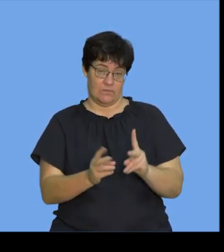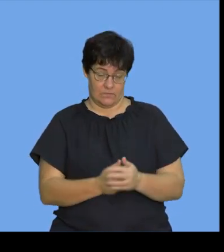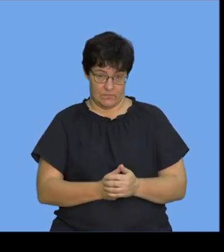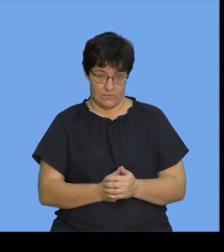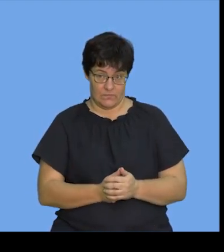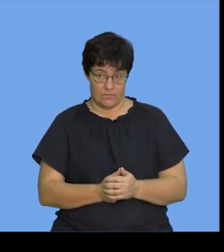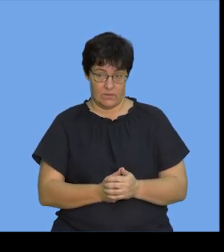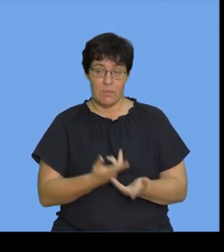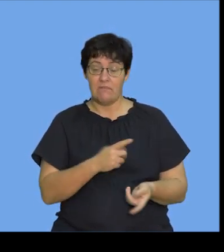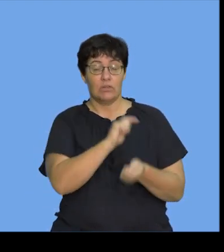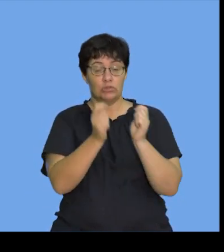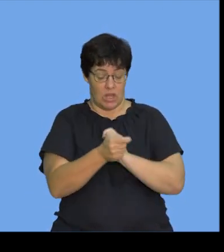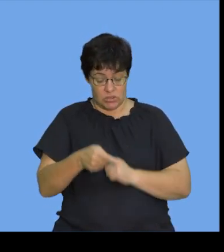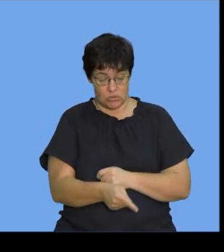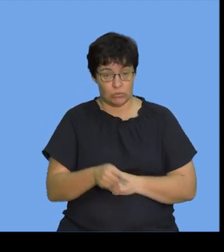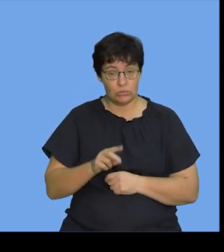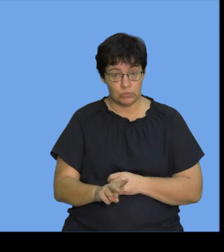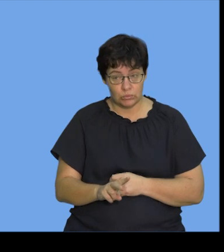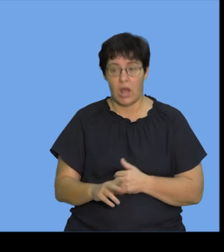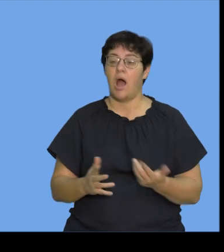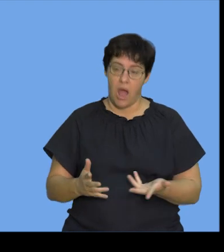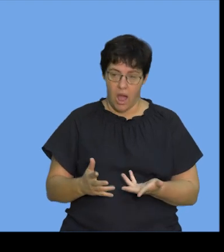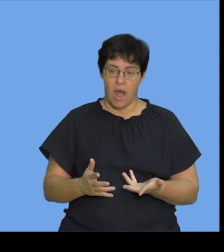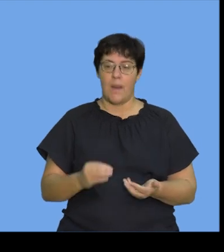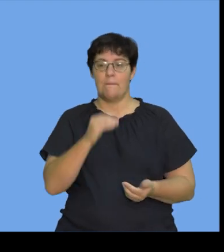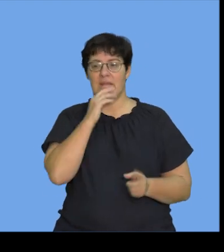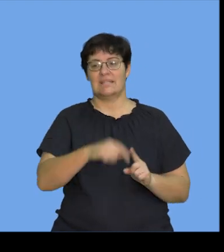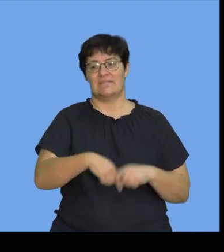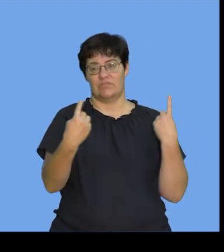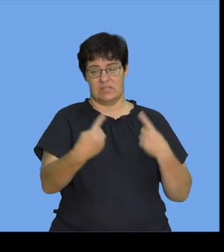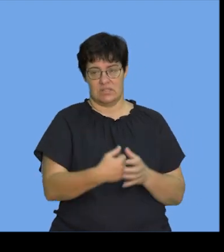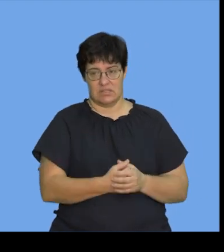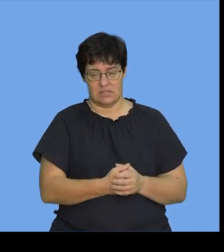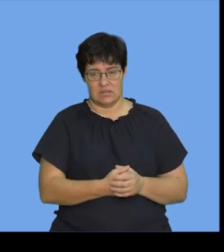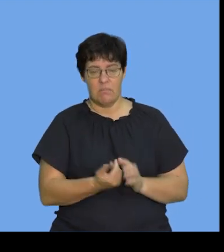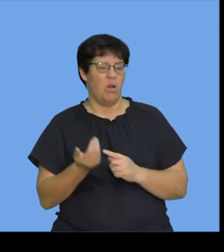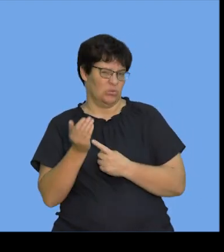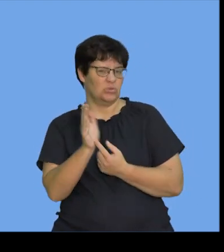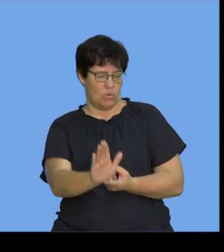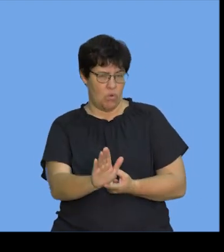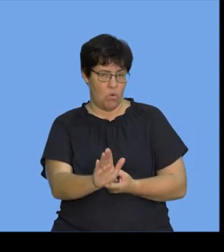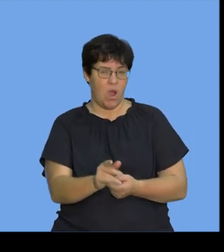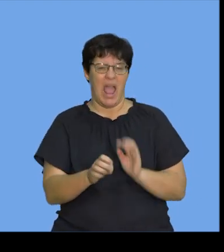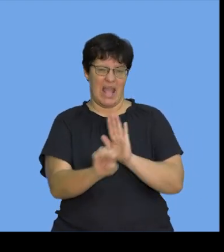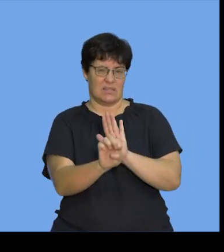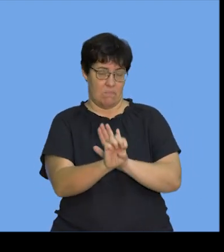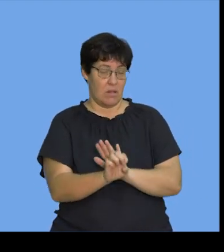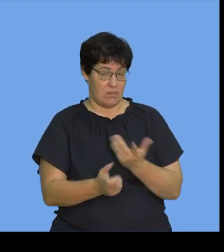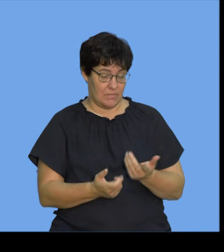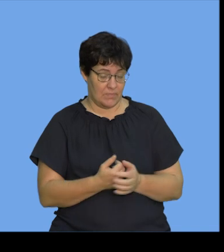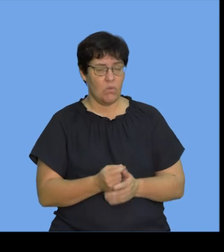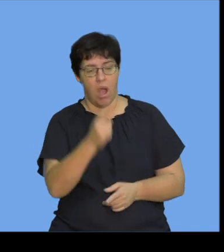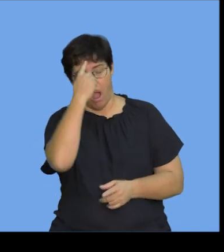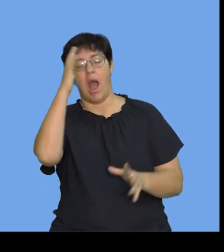as soon as I change it at the bottom, then it's a different story. But I will show you when we do an example exactly what I